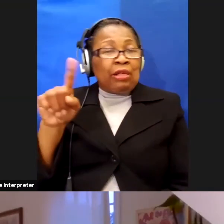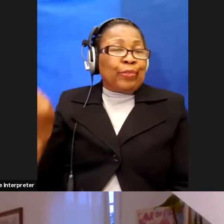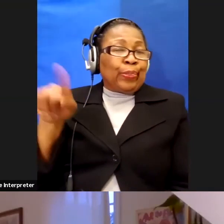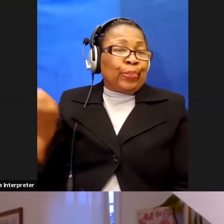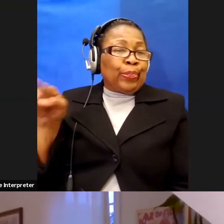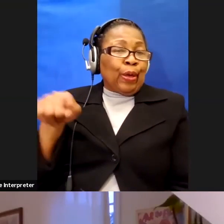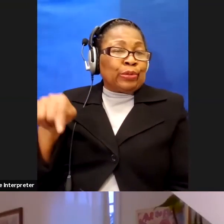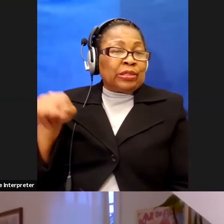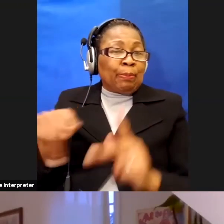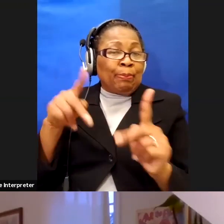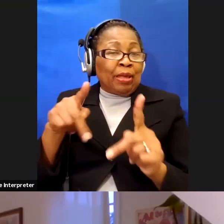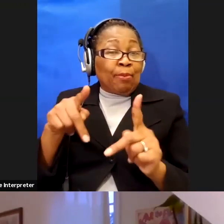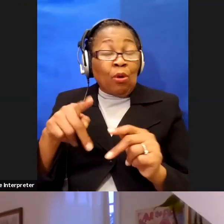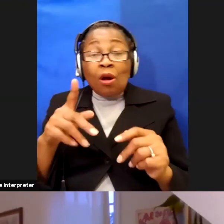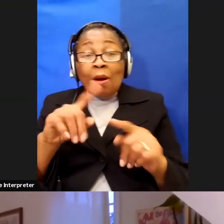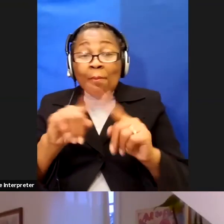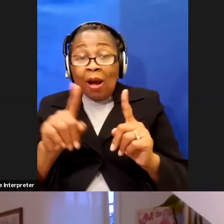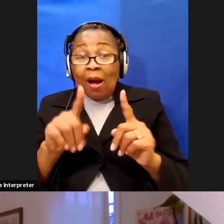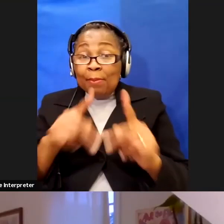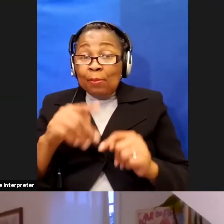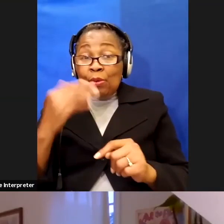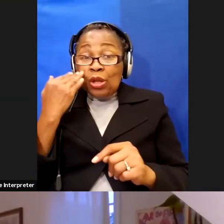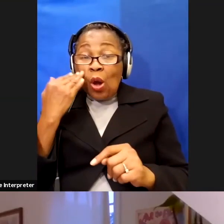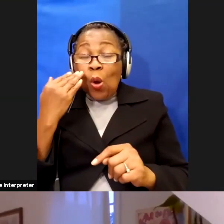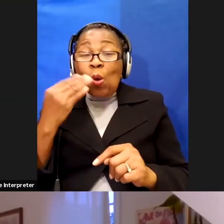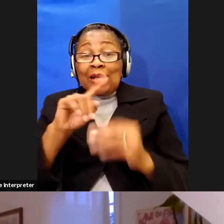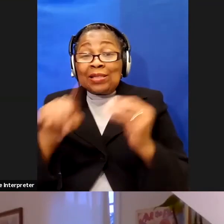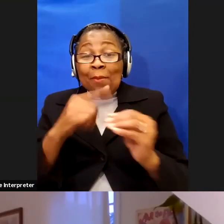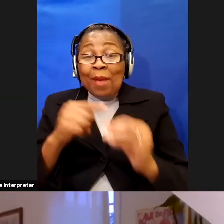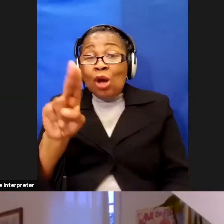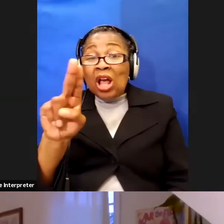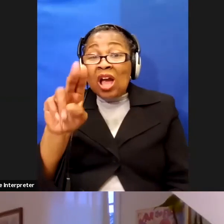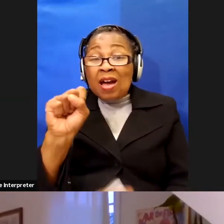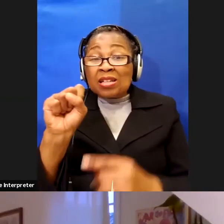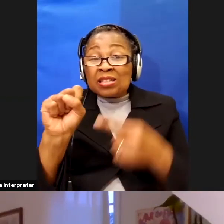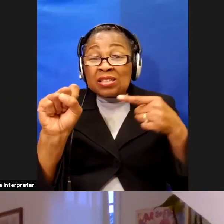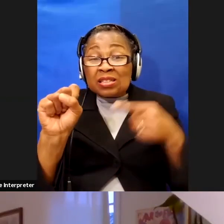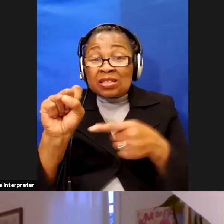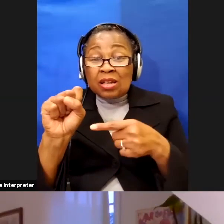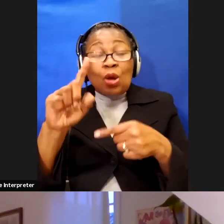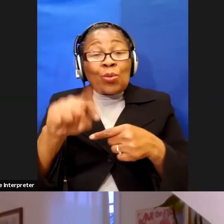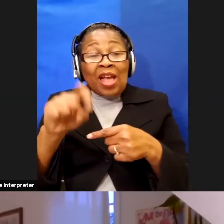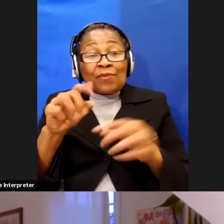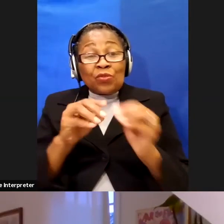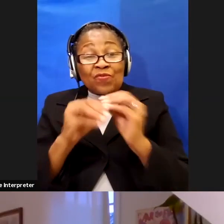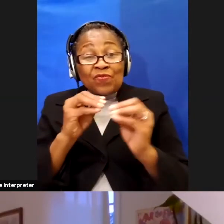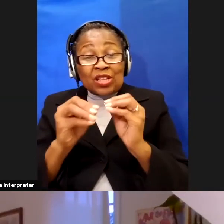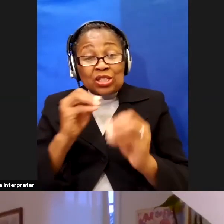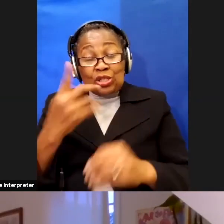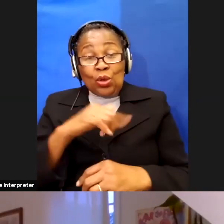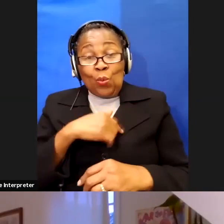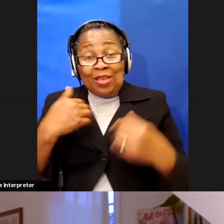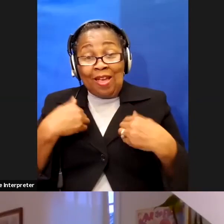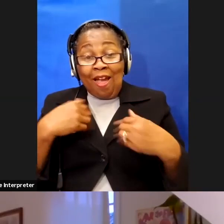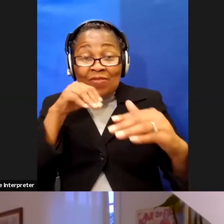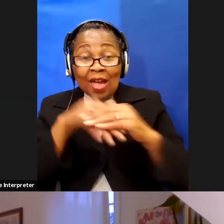aware of the fact that this is about us. And we have to fix this environment so that we have access in a real